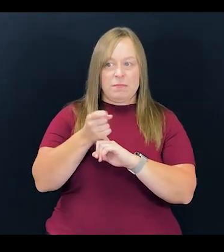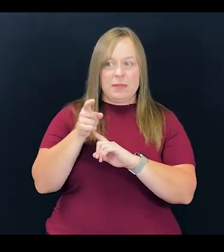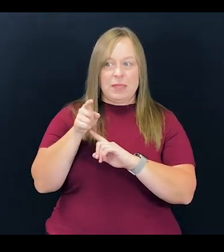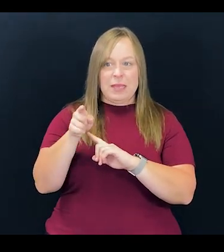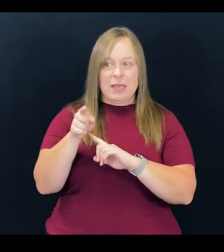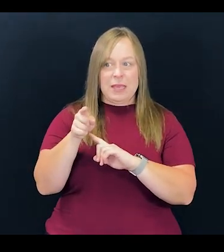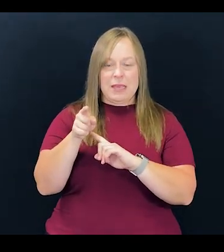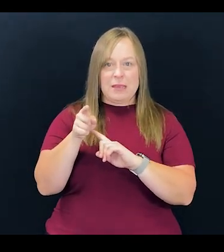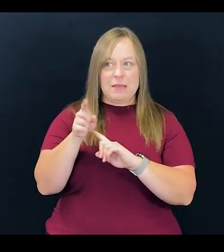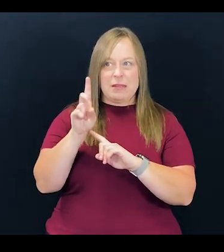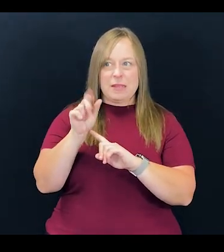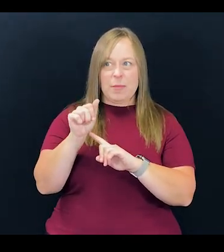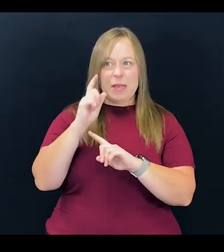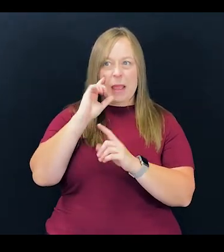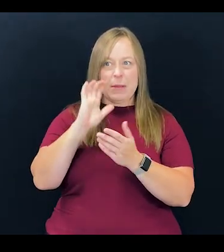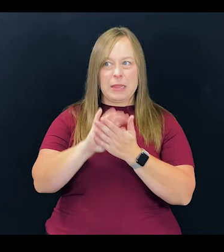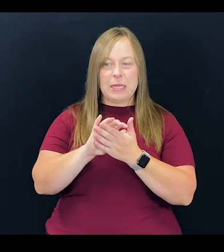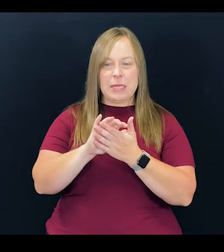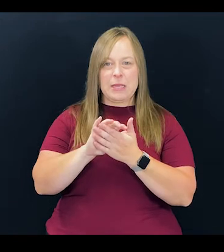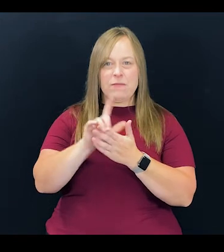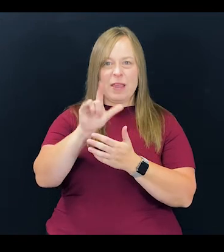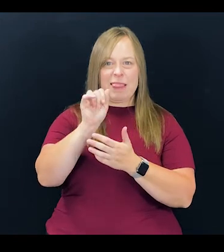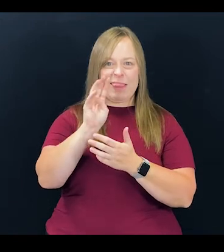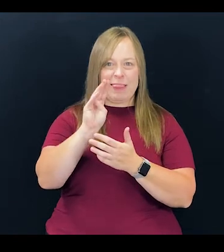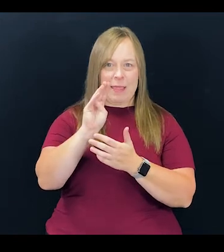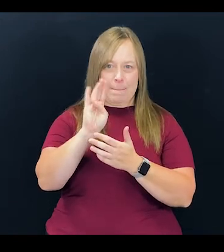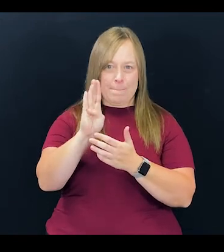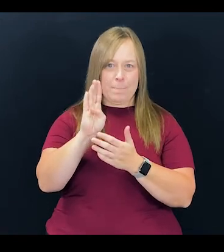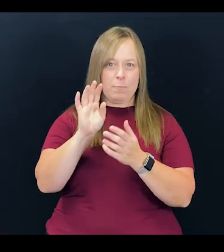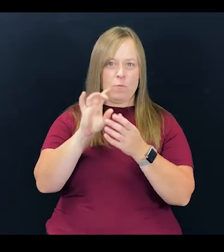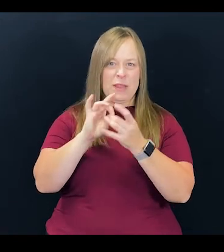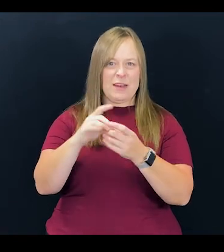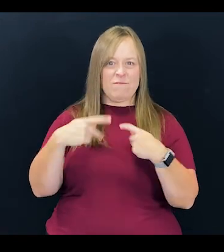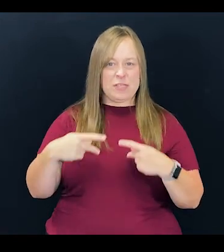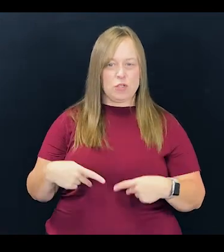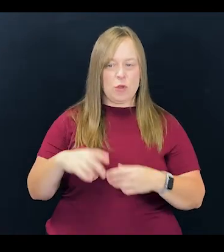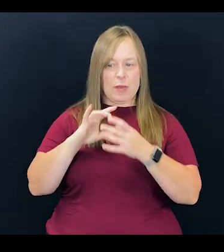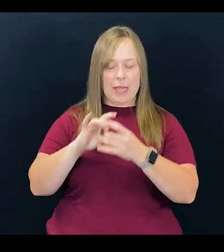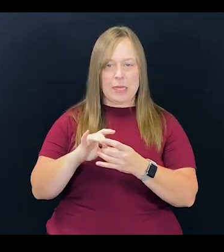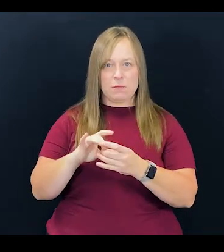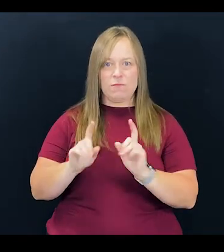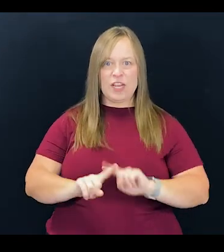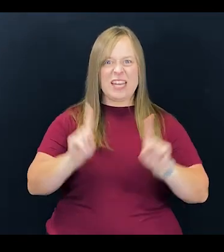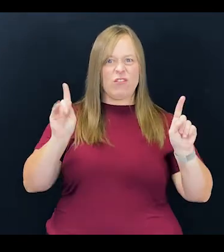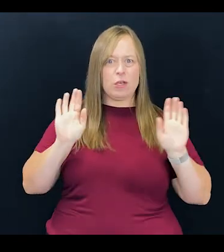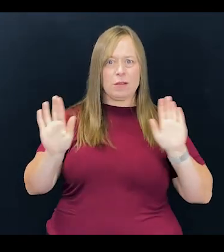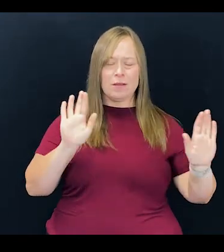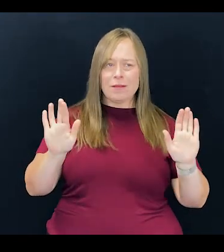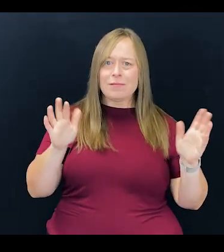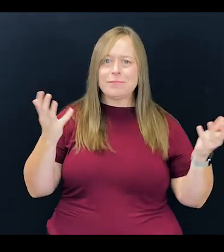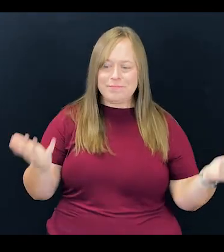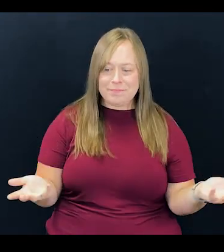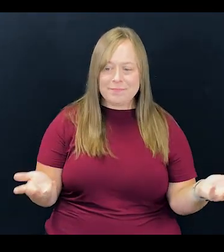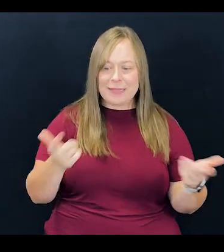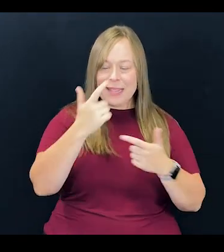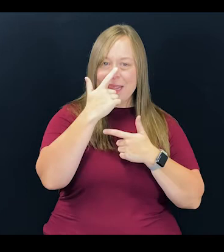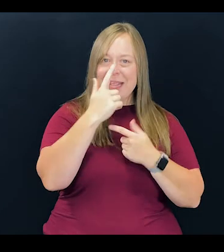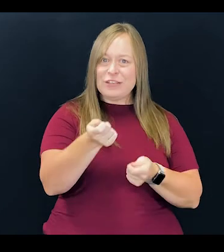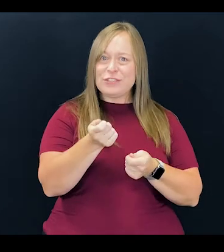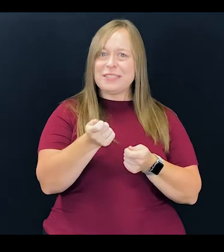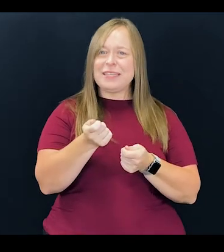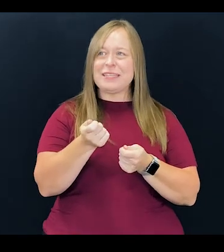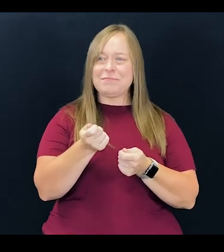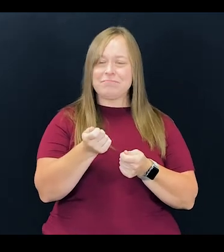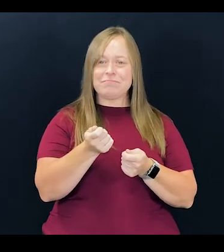situation here, his impairments, I believe, are limb related and more physically related. And so